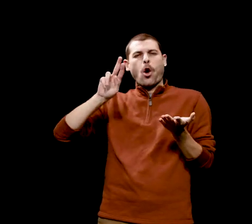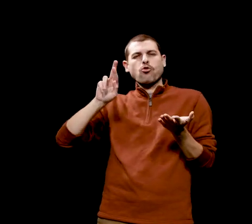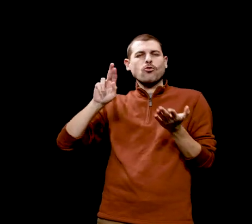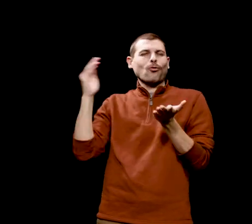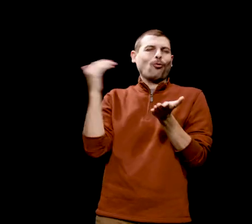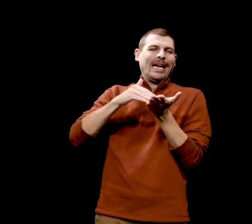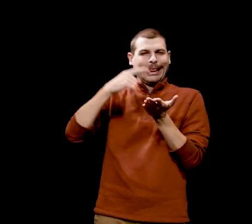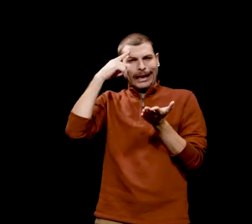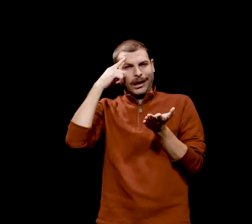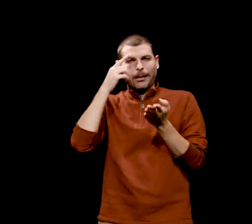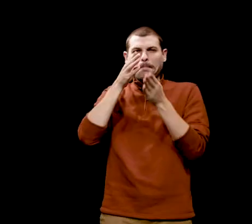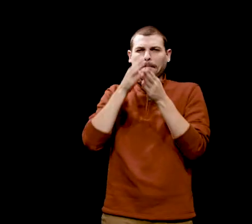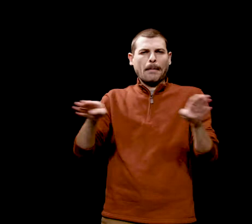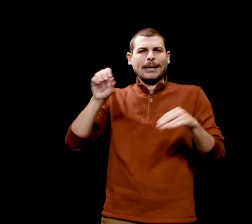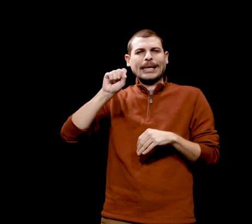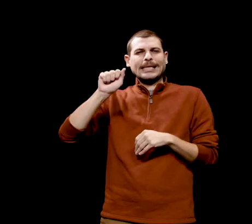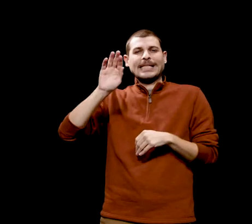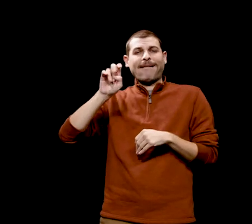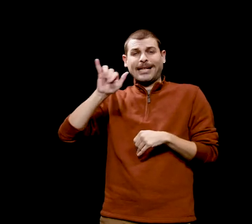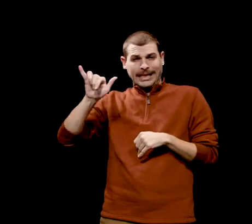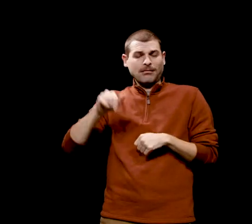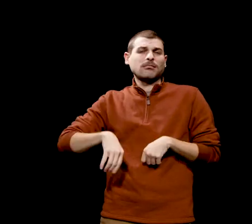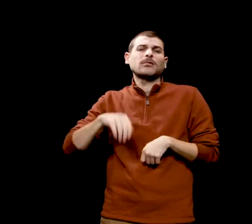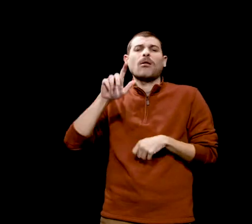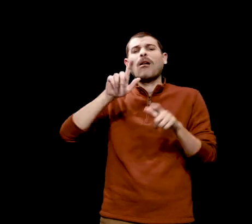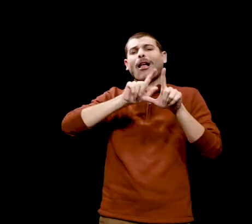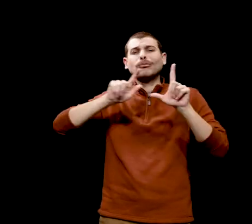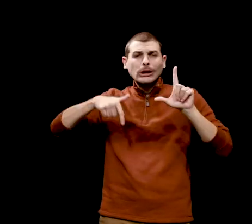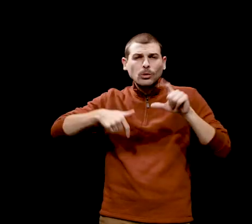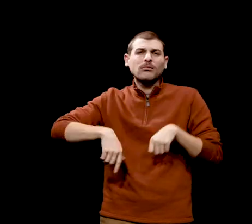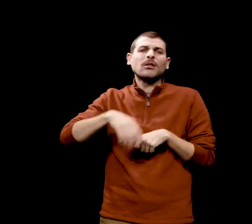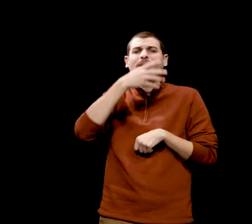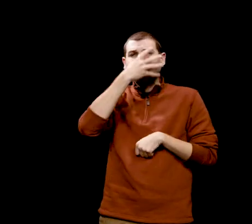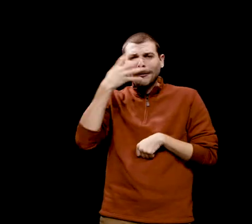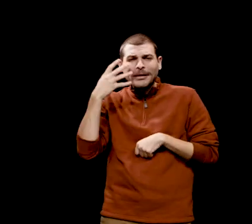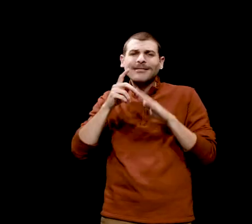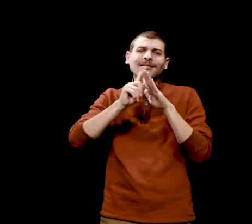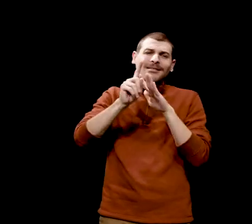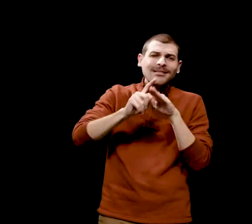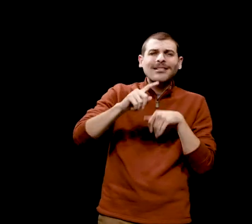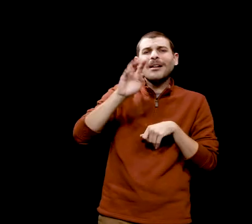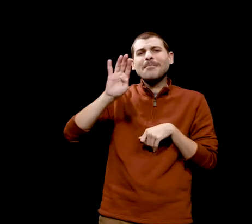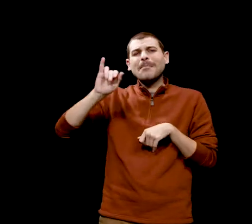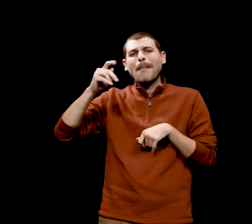BIPOC Portlanders, immigrant and refugee communities, LGBTQ communities, and other marginalized groups for years, which is we need to divest